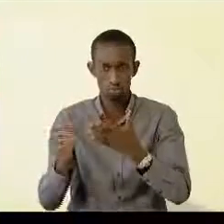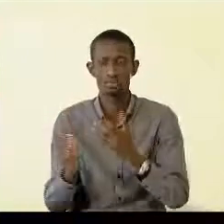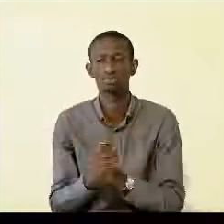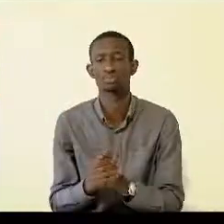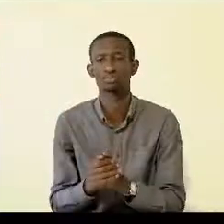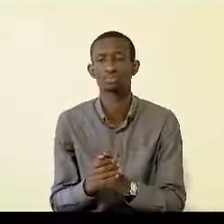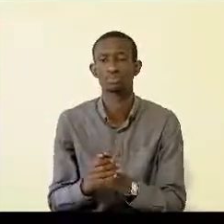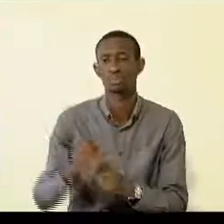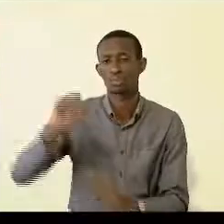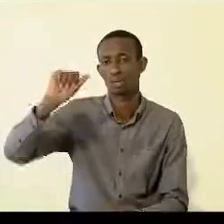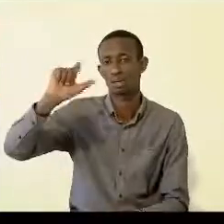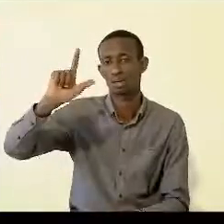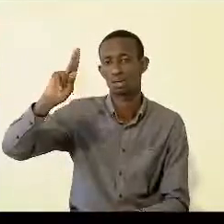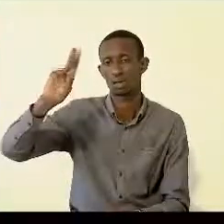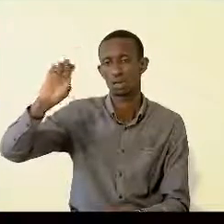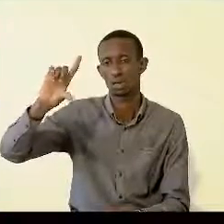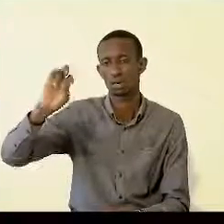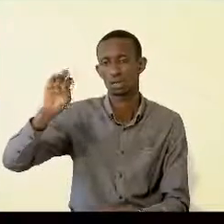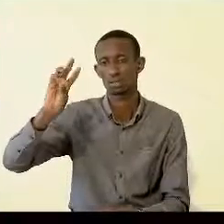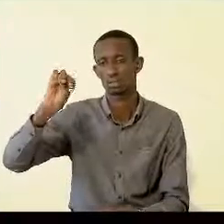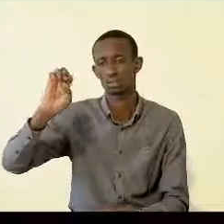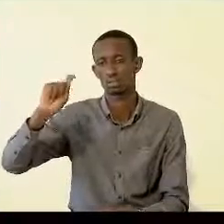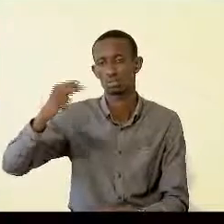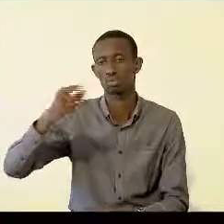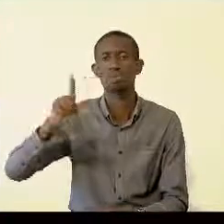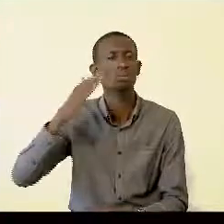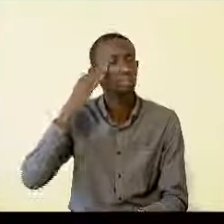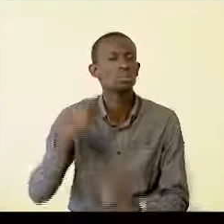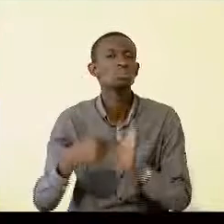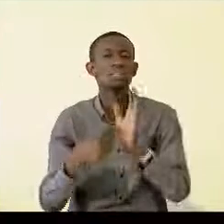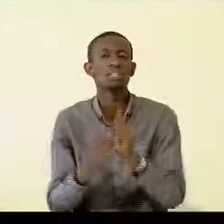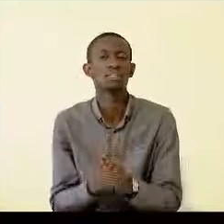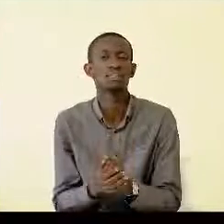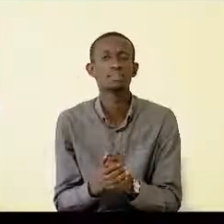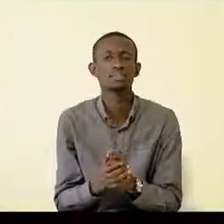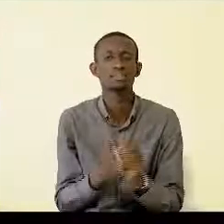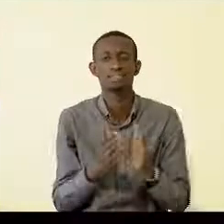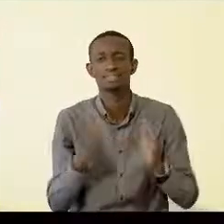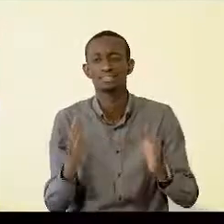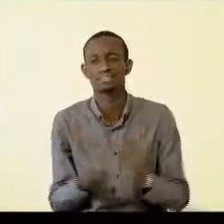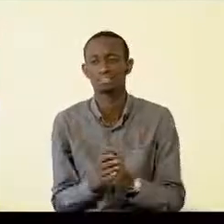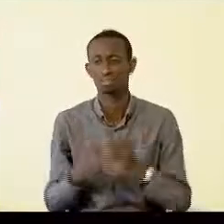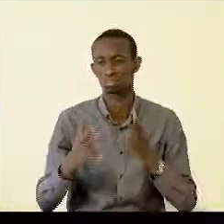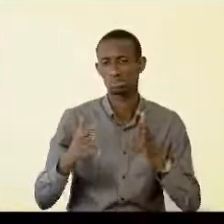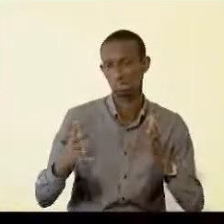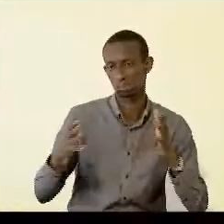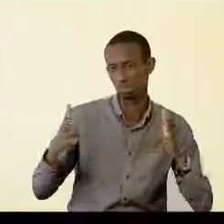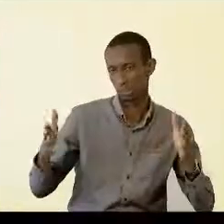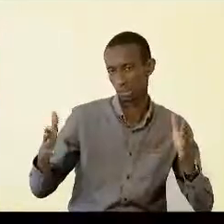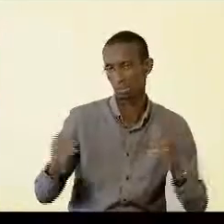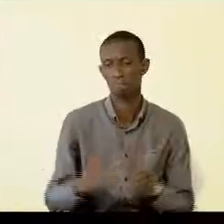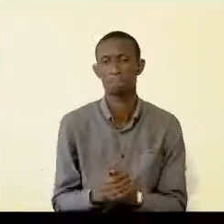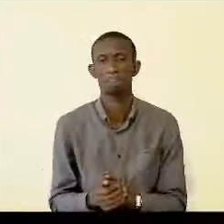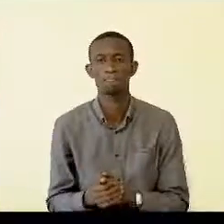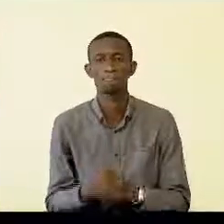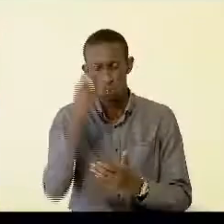metals show steady increase in size. You remember why? Why does the size increase